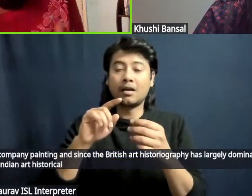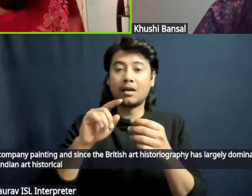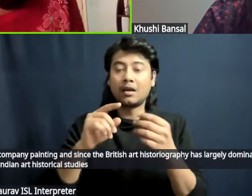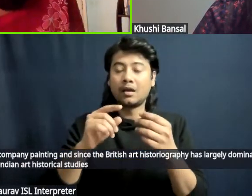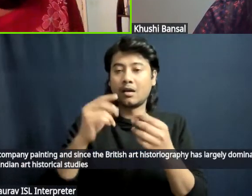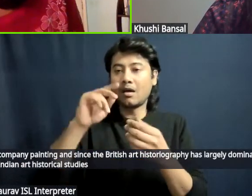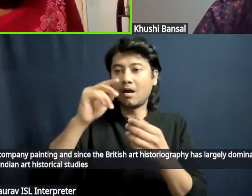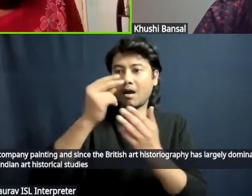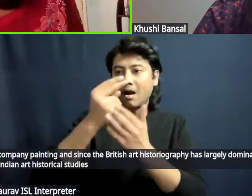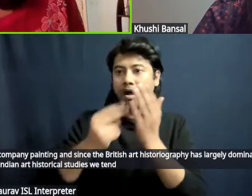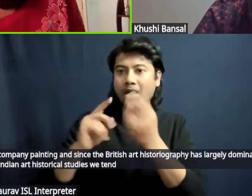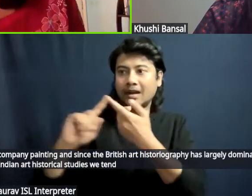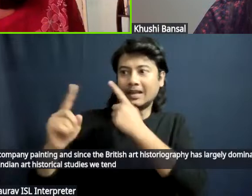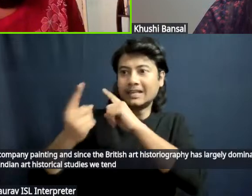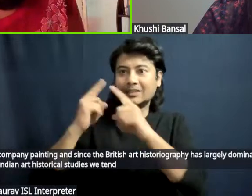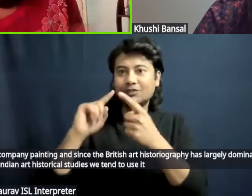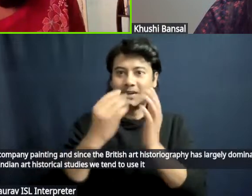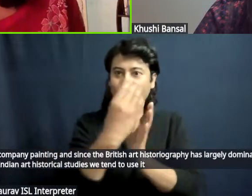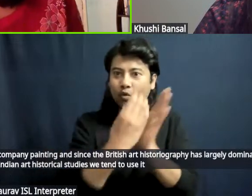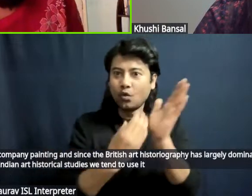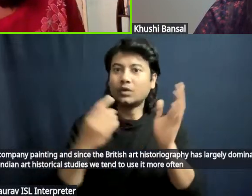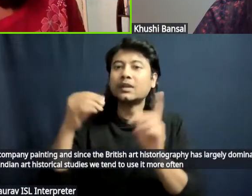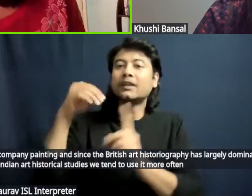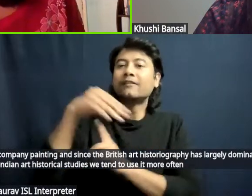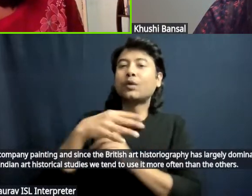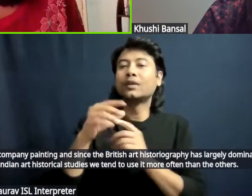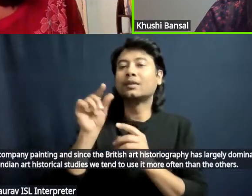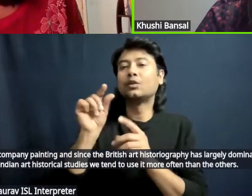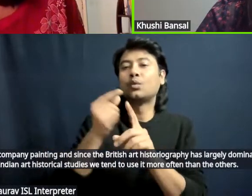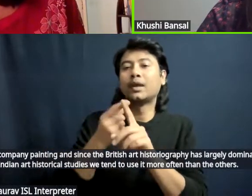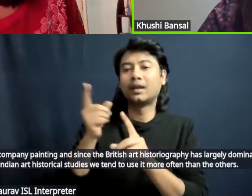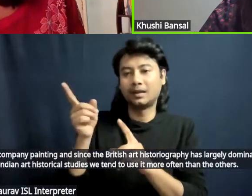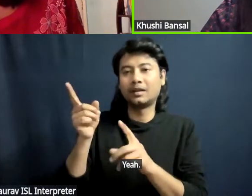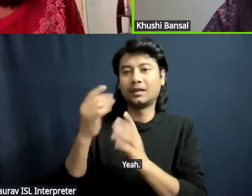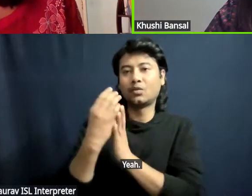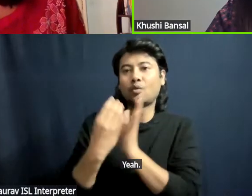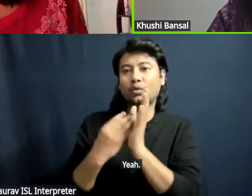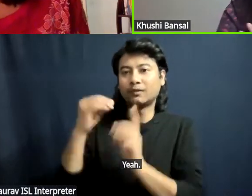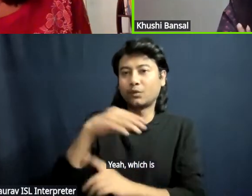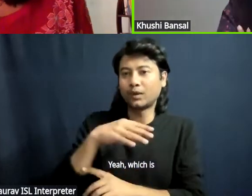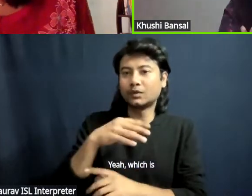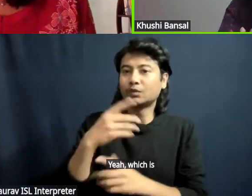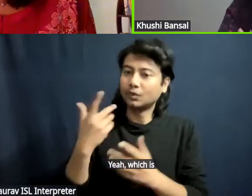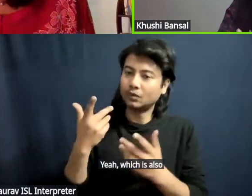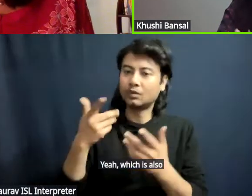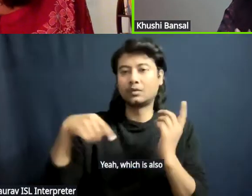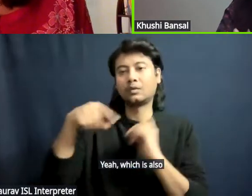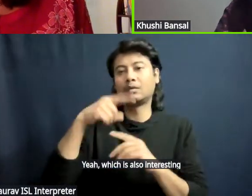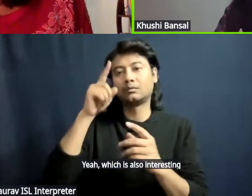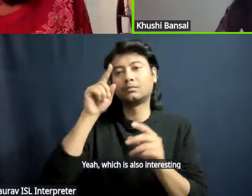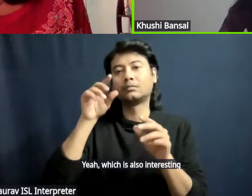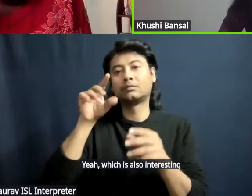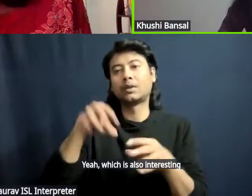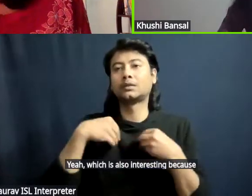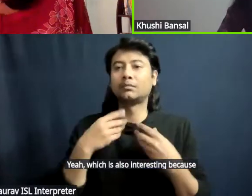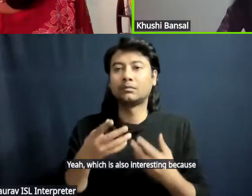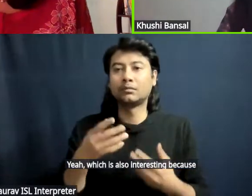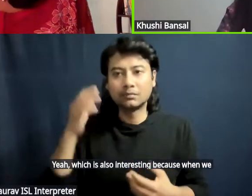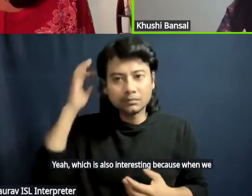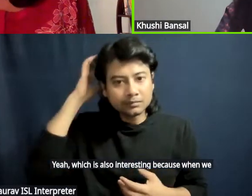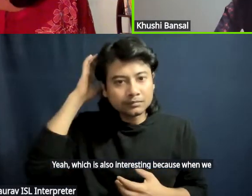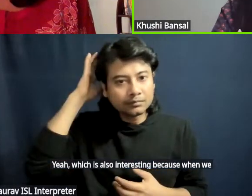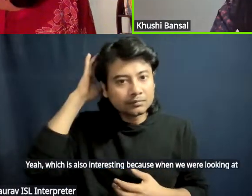we tend to use it more often than the others. Yeah, which is also interesting because when we were looking at